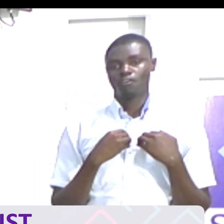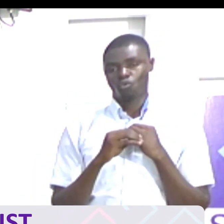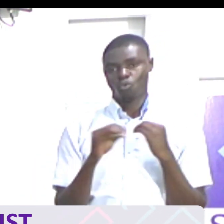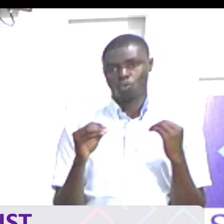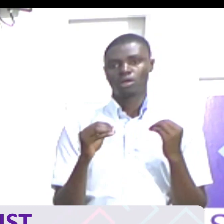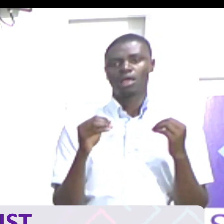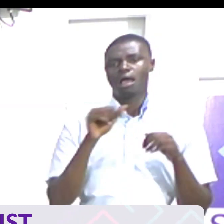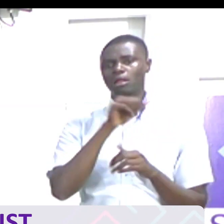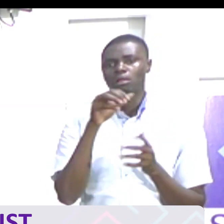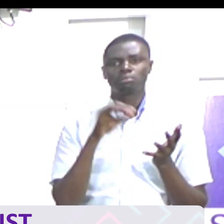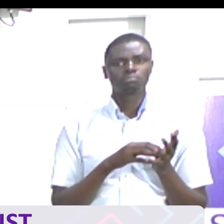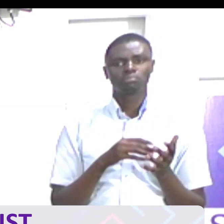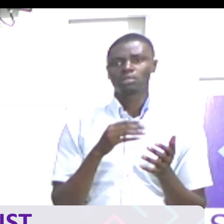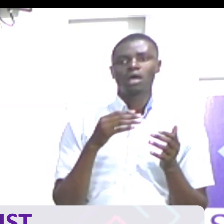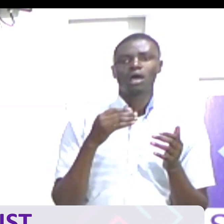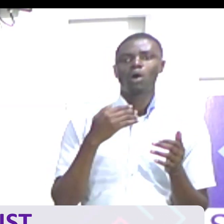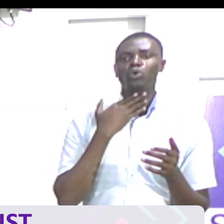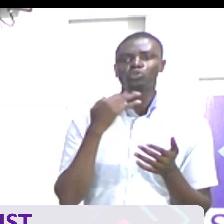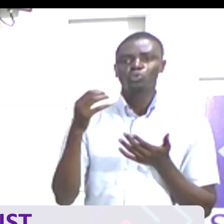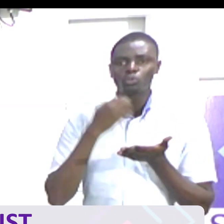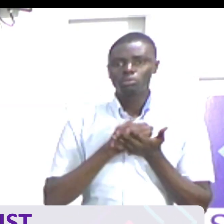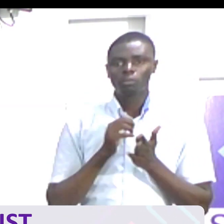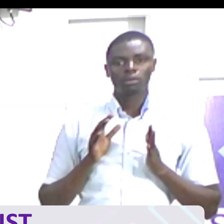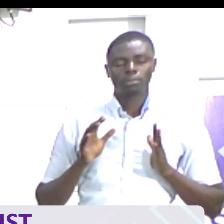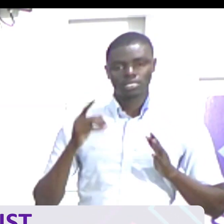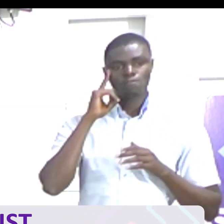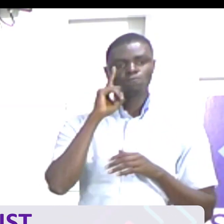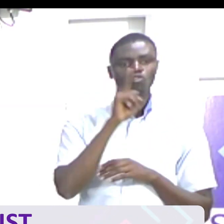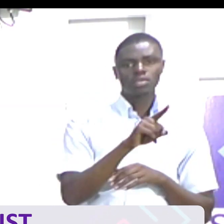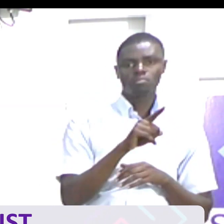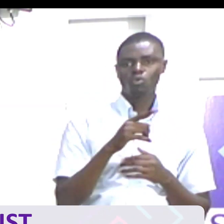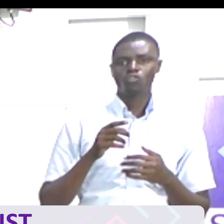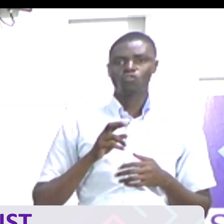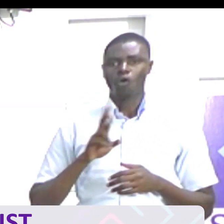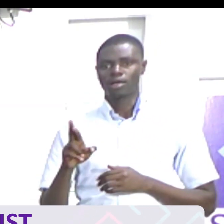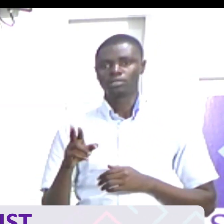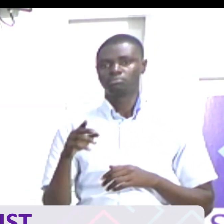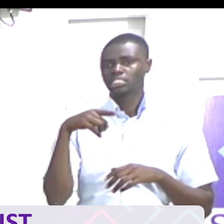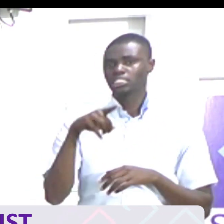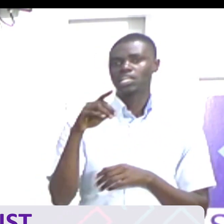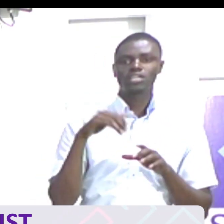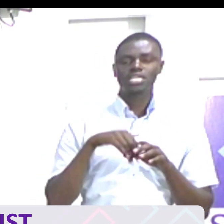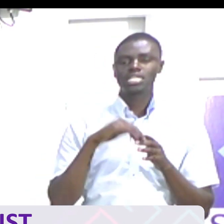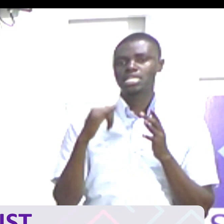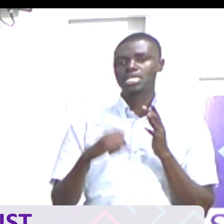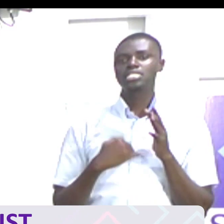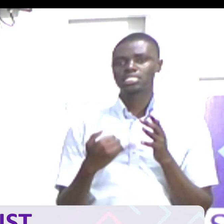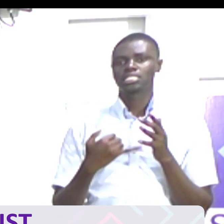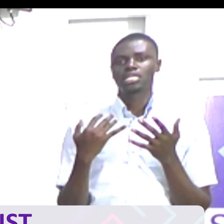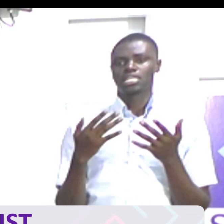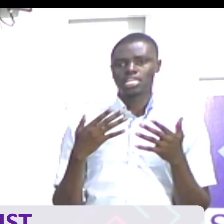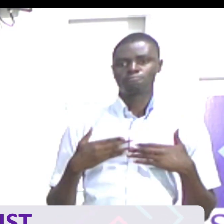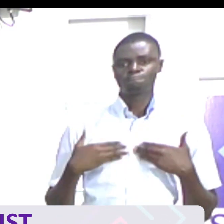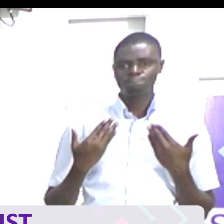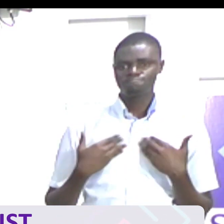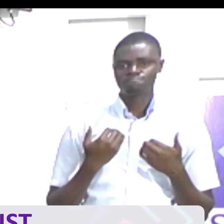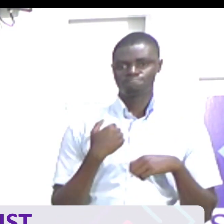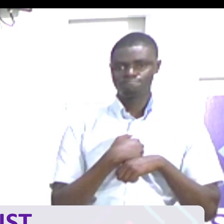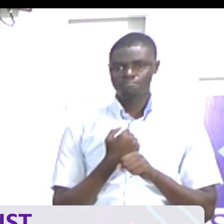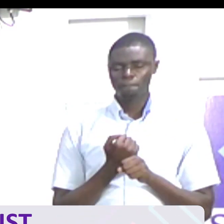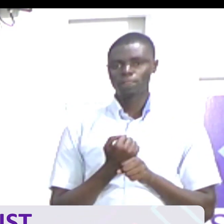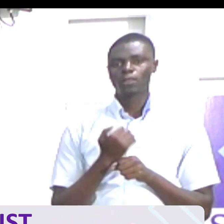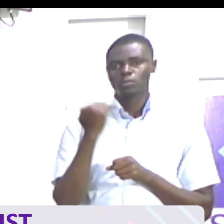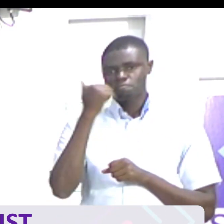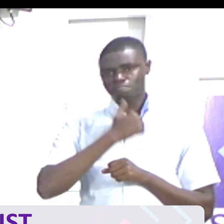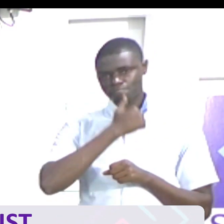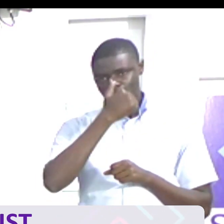scenario zingine unasikia kuna mtu anapenda hiyo shughuli because for him or for her ako in that kind of industry yenye inambamba. The secret to